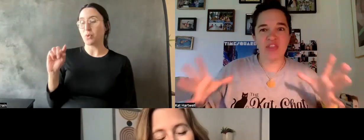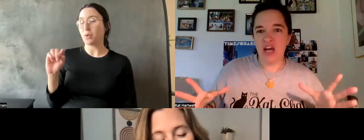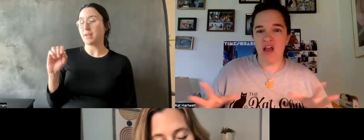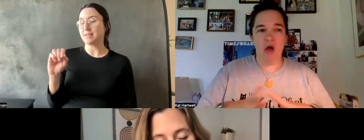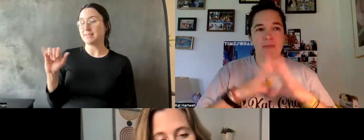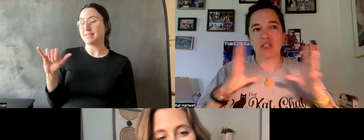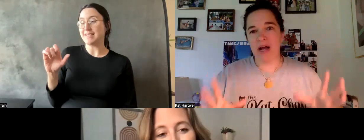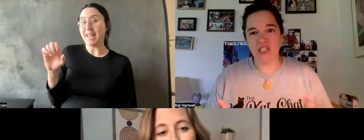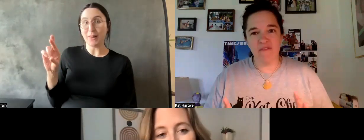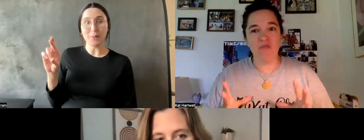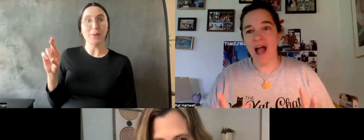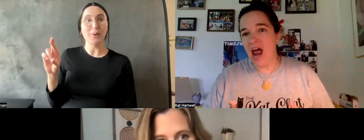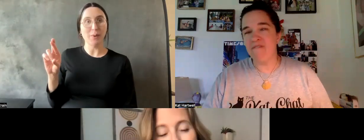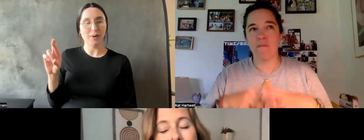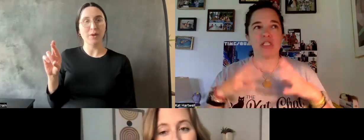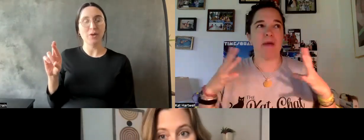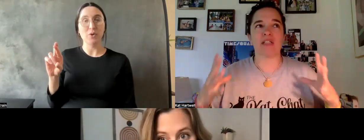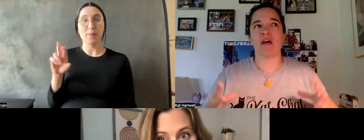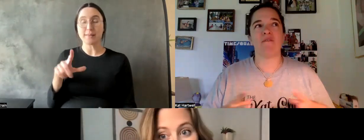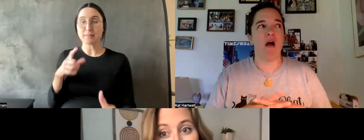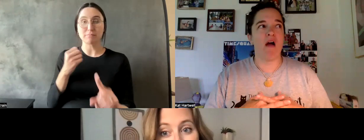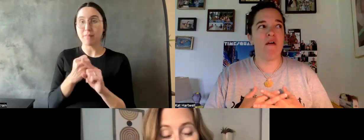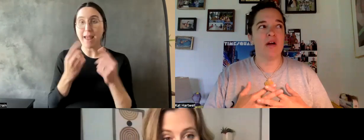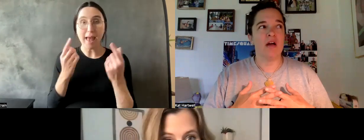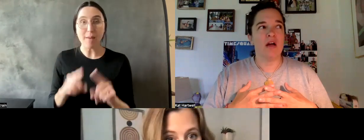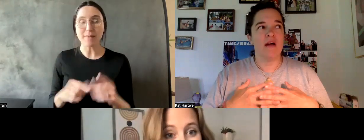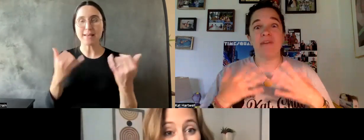and everything, perspective of life, perspective,